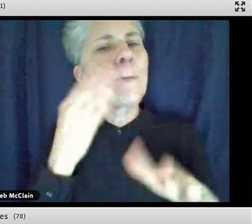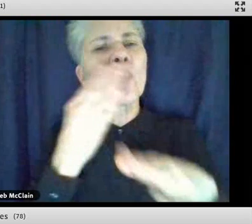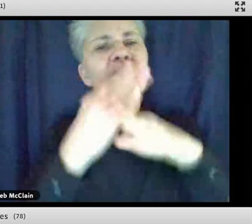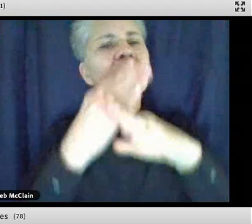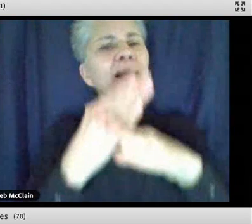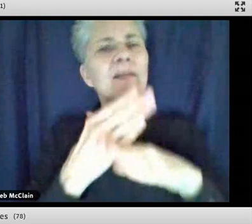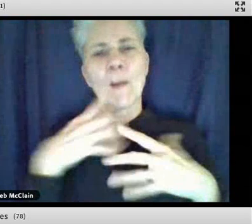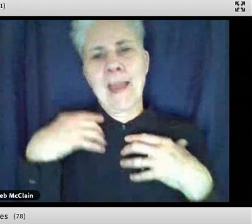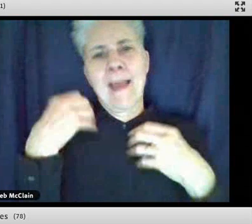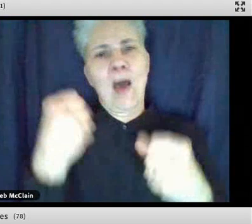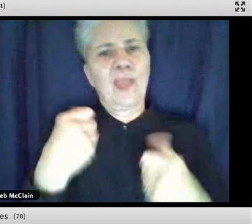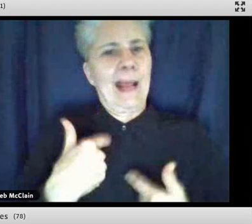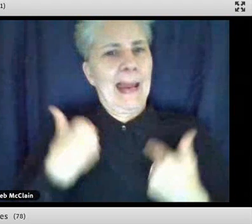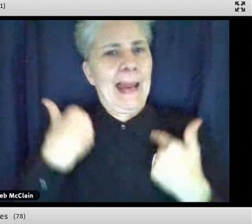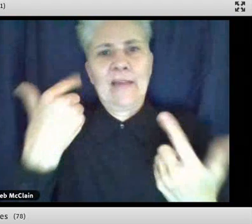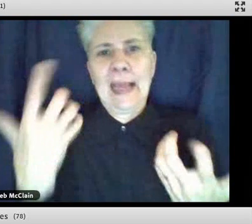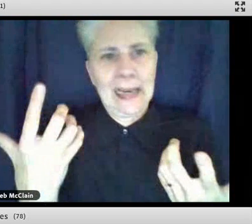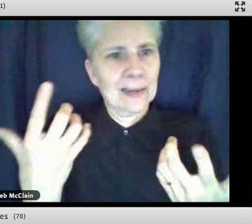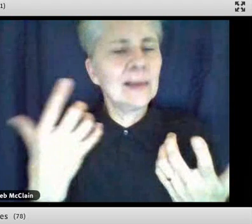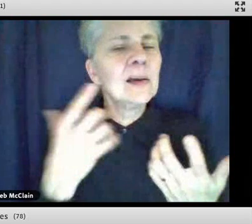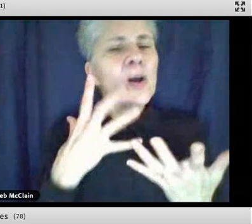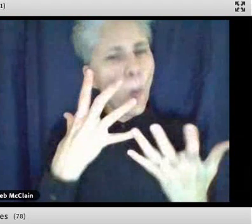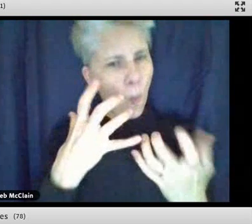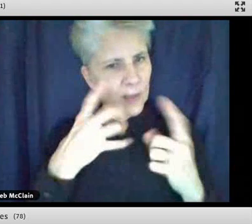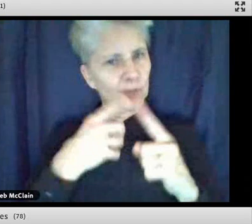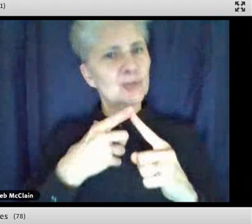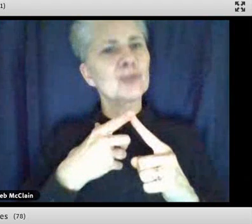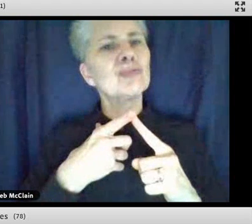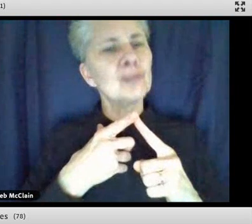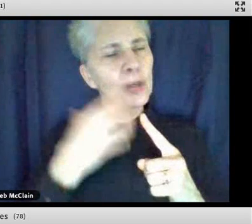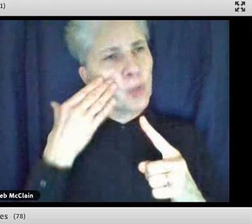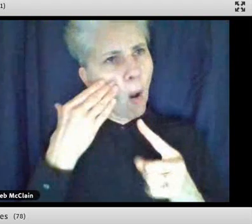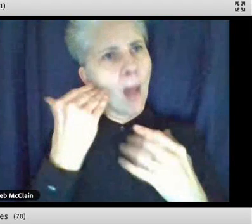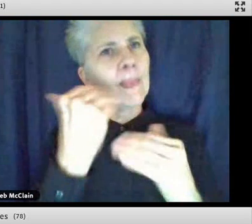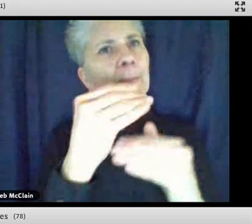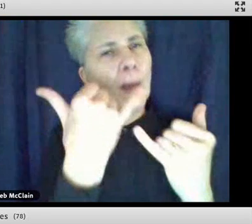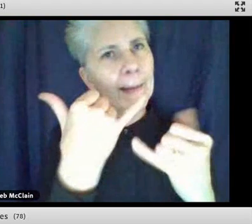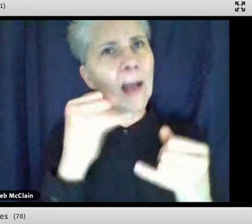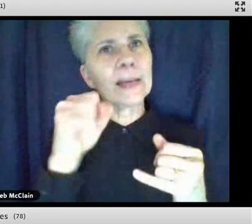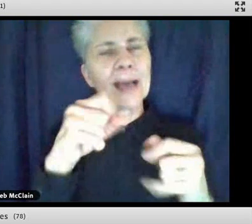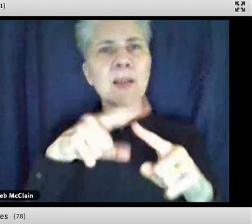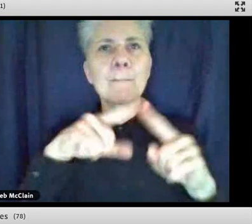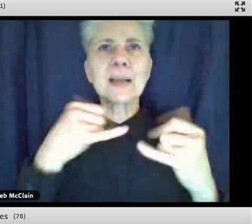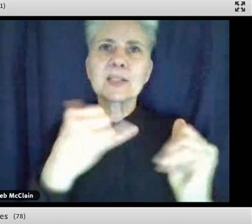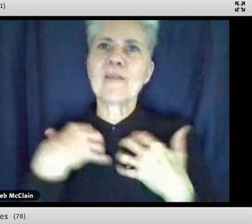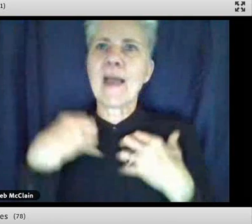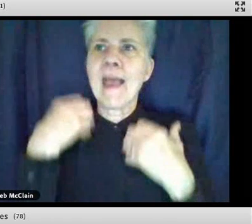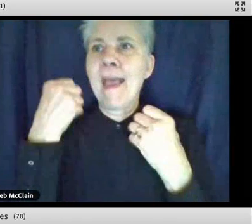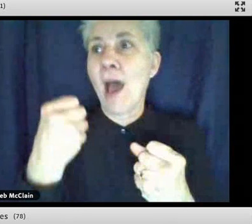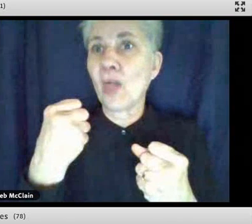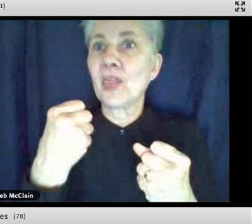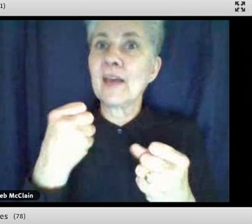life. You definitely are restricted in a lot of ways right now, but you can still have a healthy, full